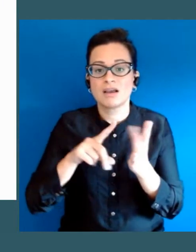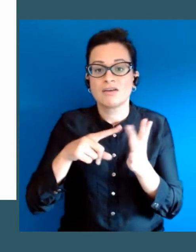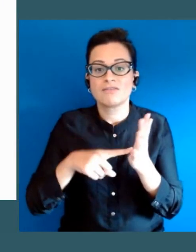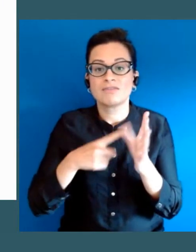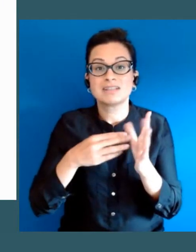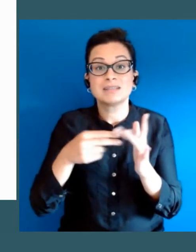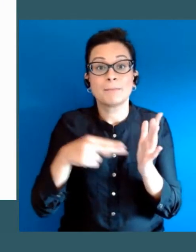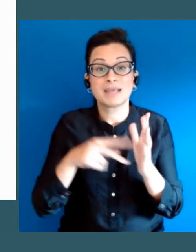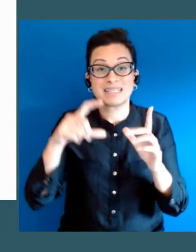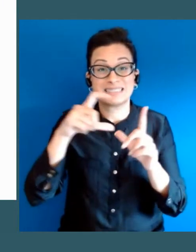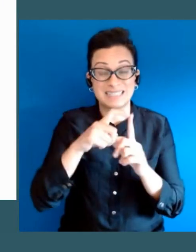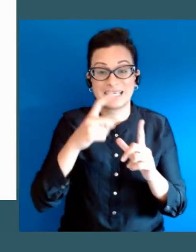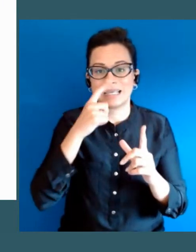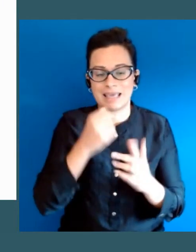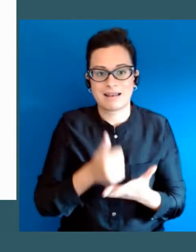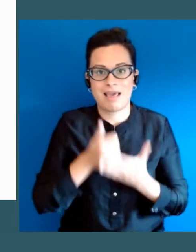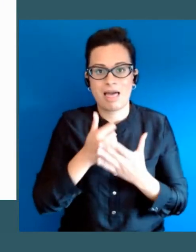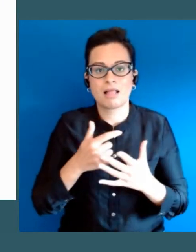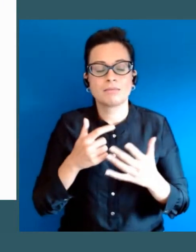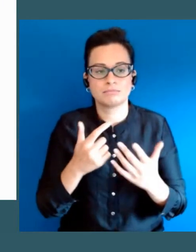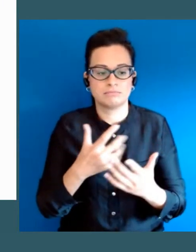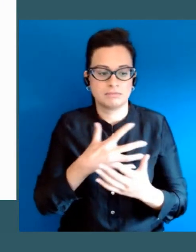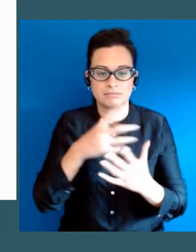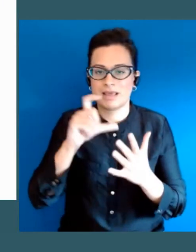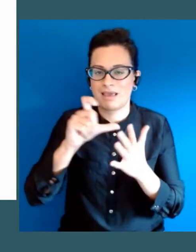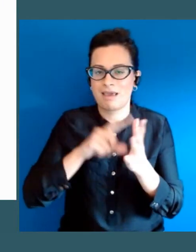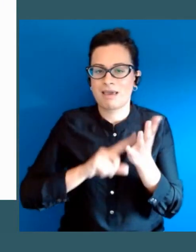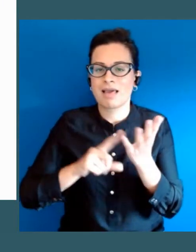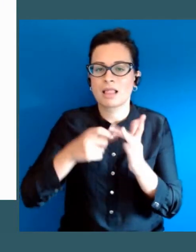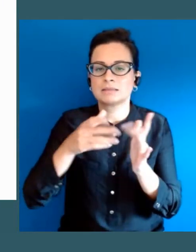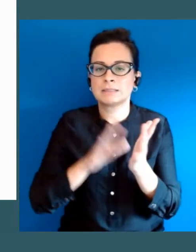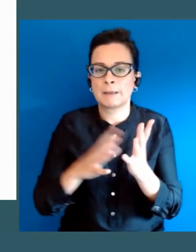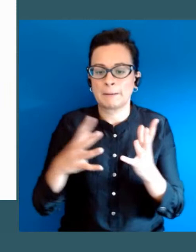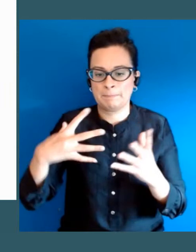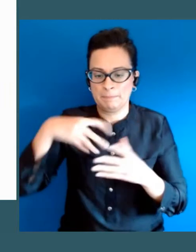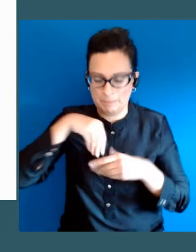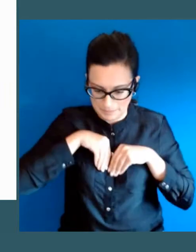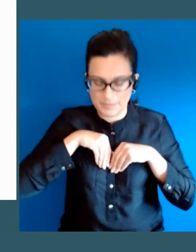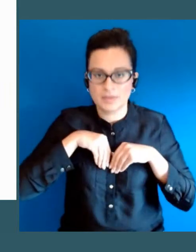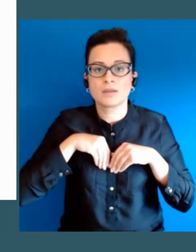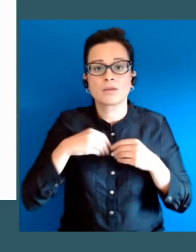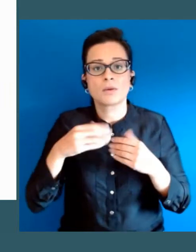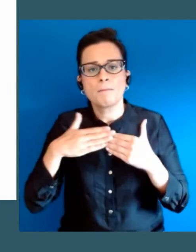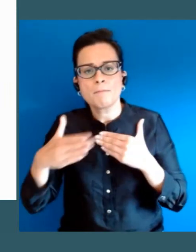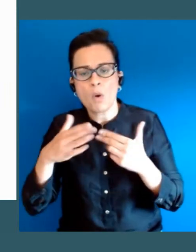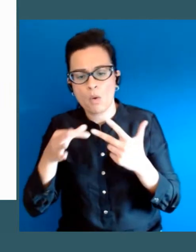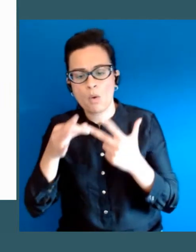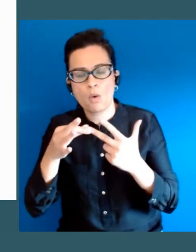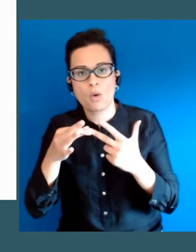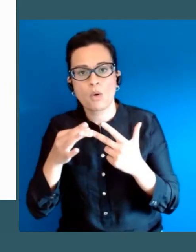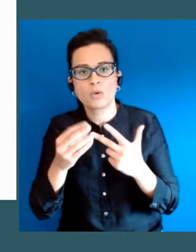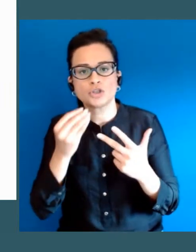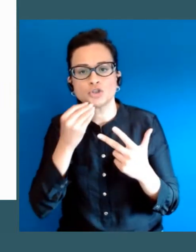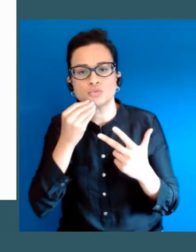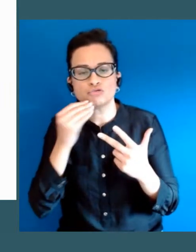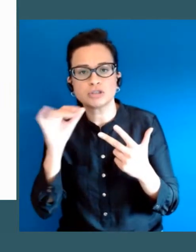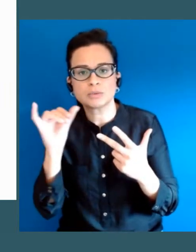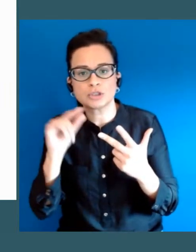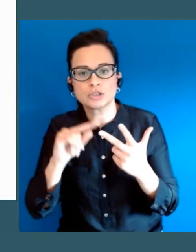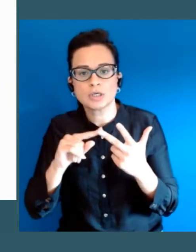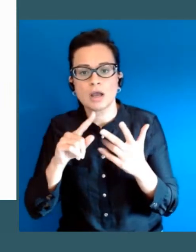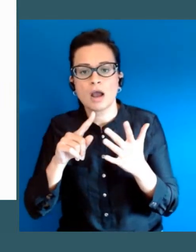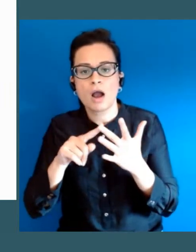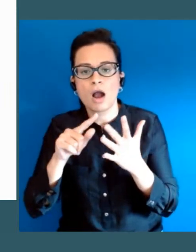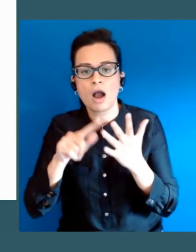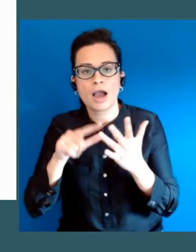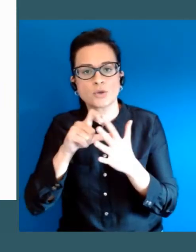calcium. And another nutrient that has become or been exposed a lot more in the allergy world, as it were, is iodine. And especially